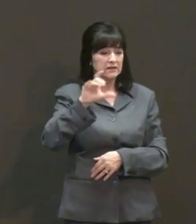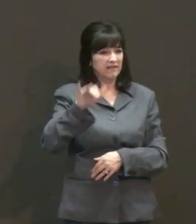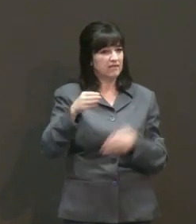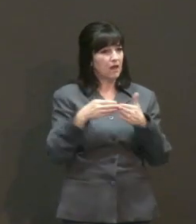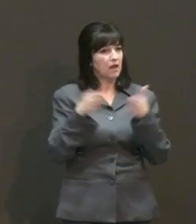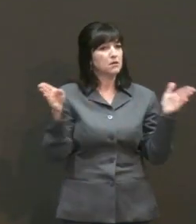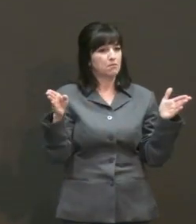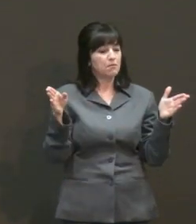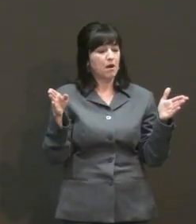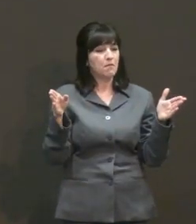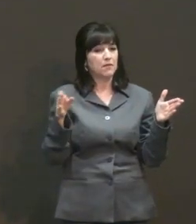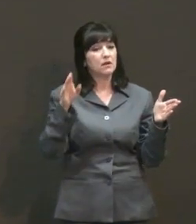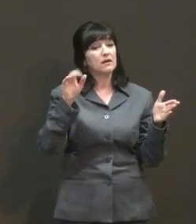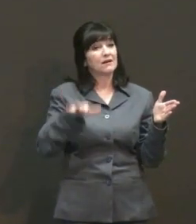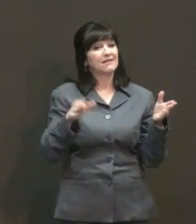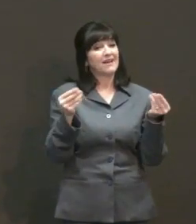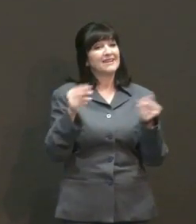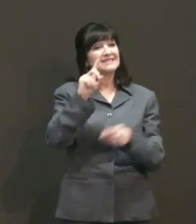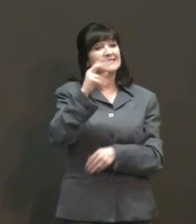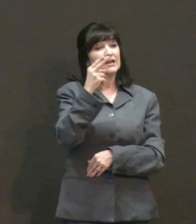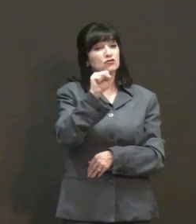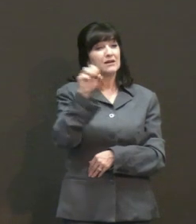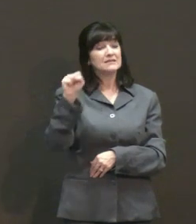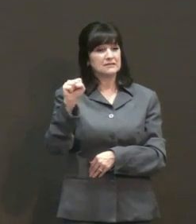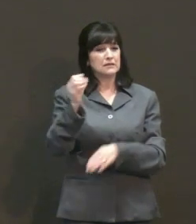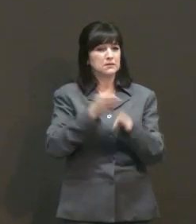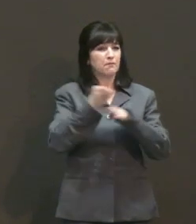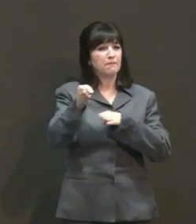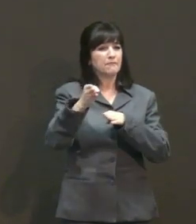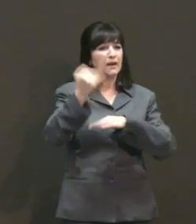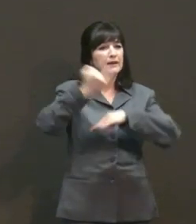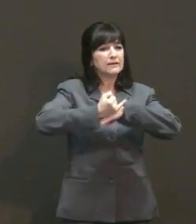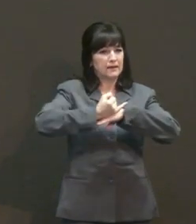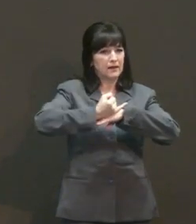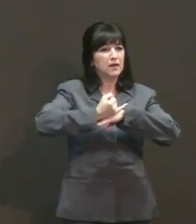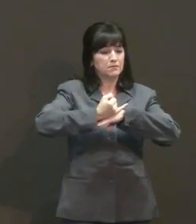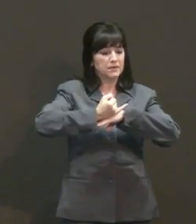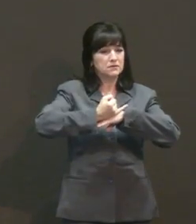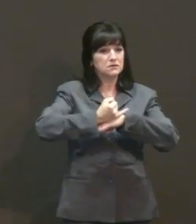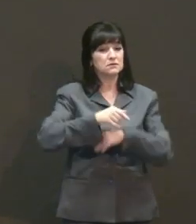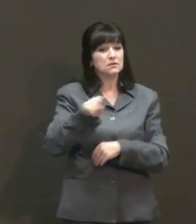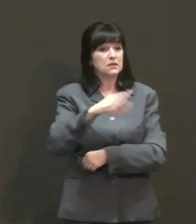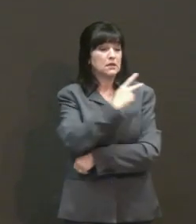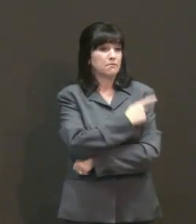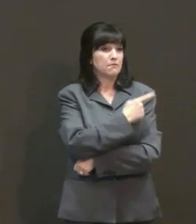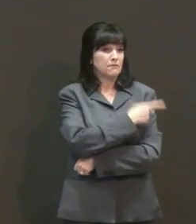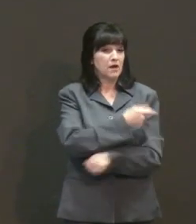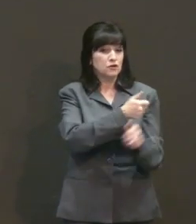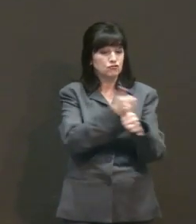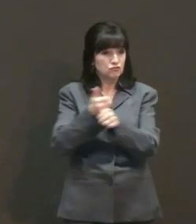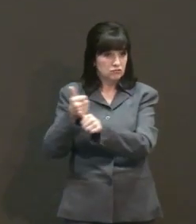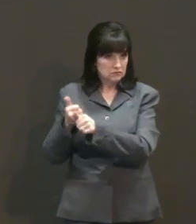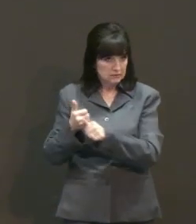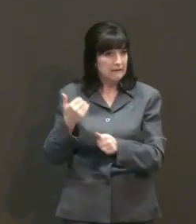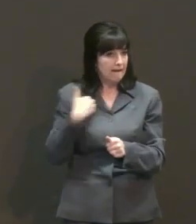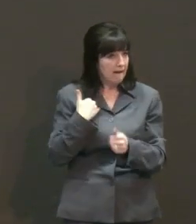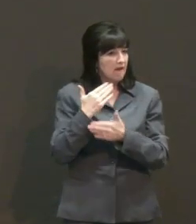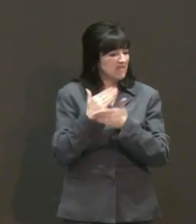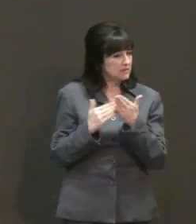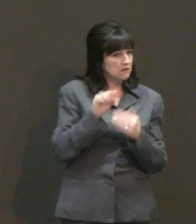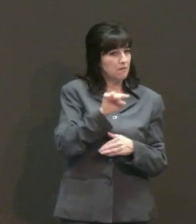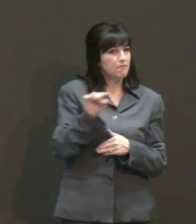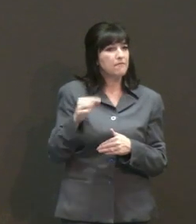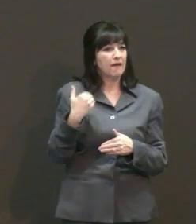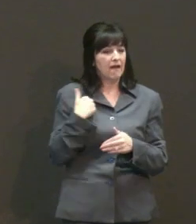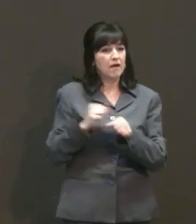hospital on the grounds of the DHSS main campus. The patients are isolated within a unit at DPC,